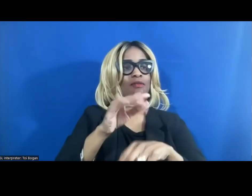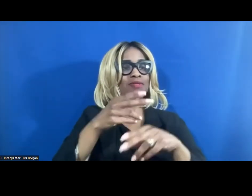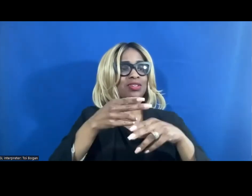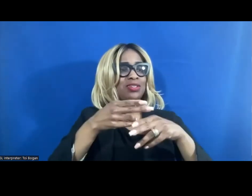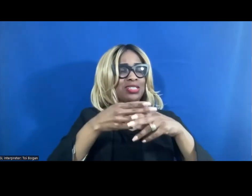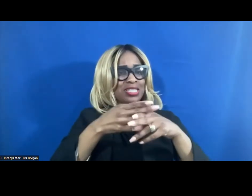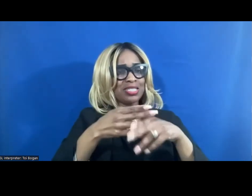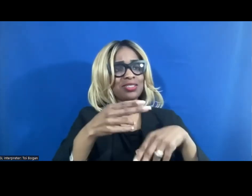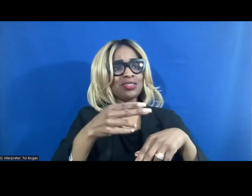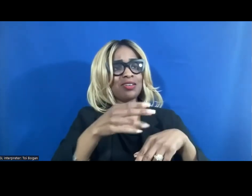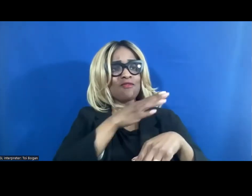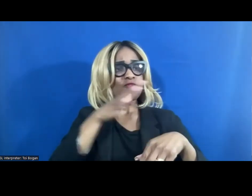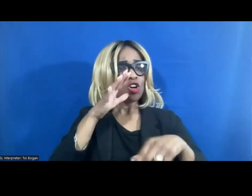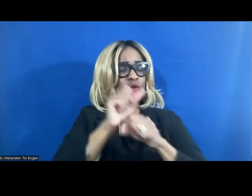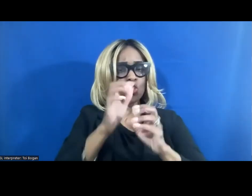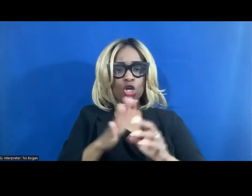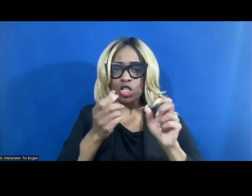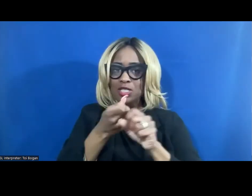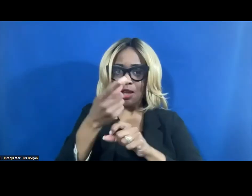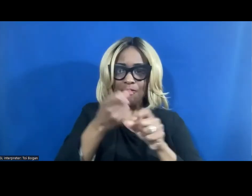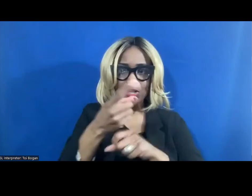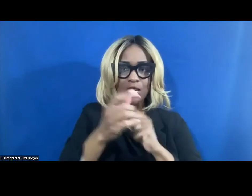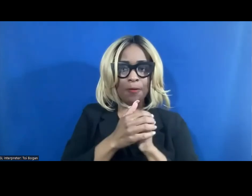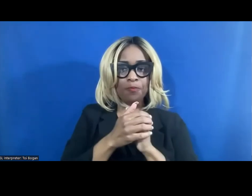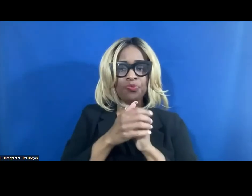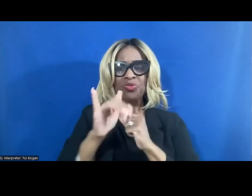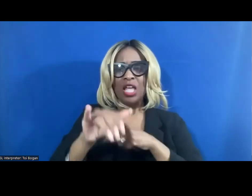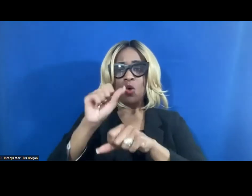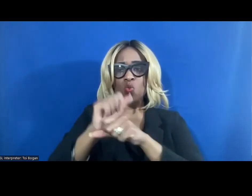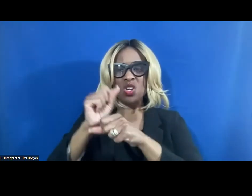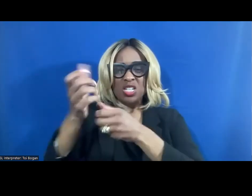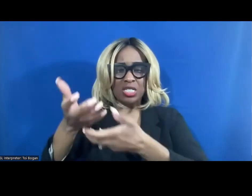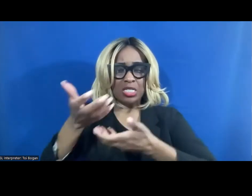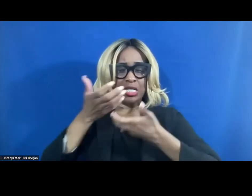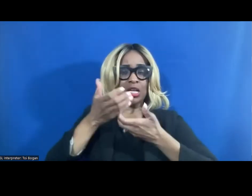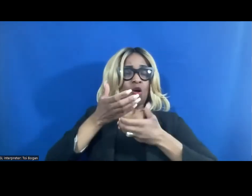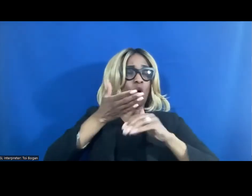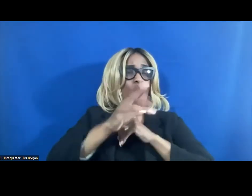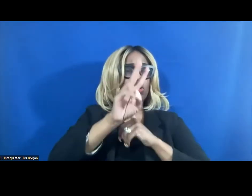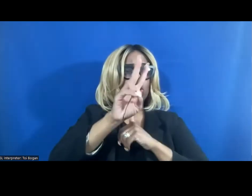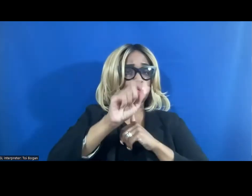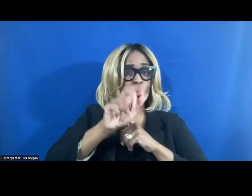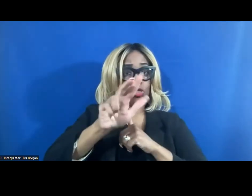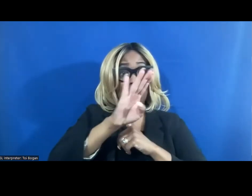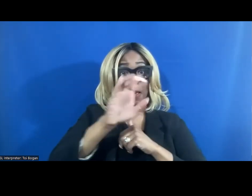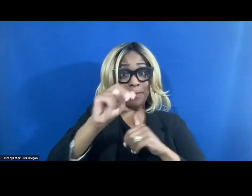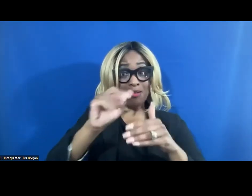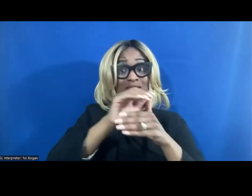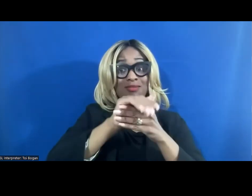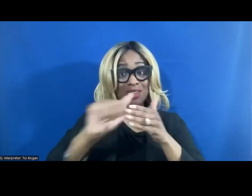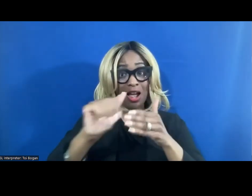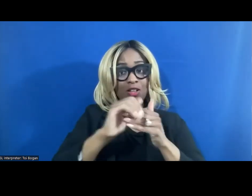and every year. And that work brings in more than $2.3 billion in farm